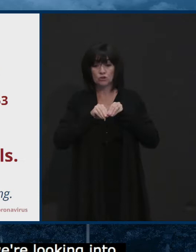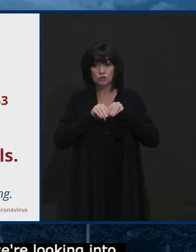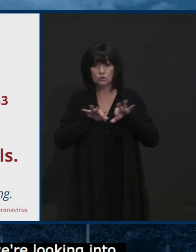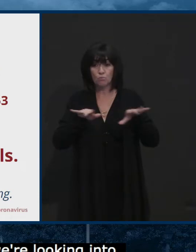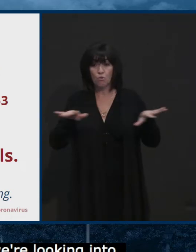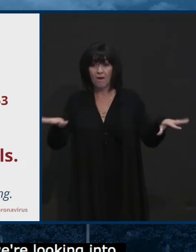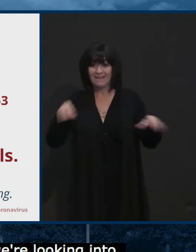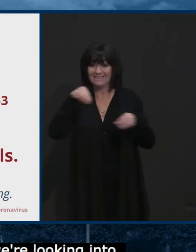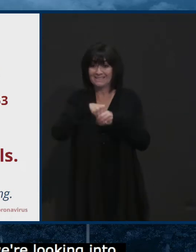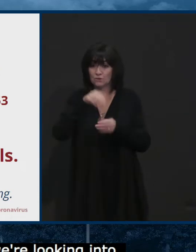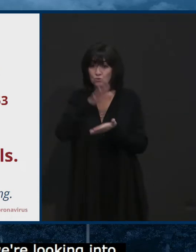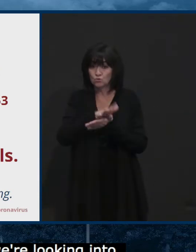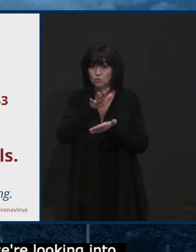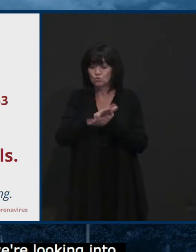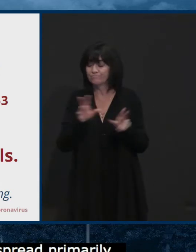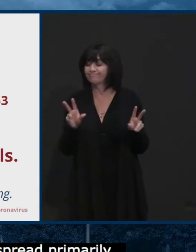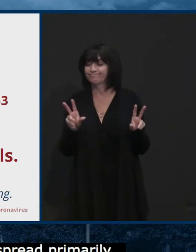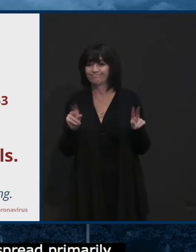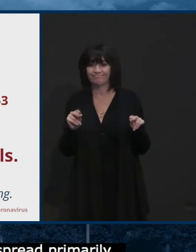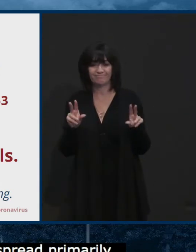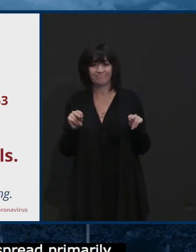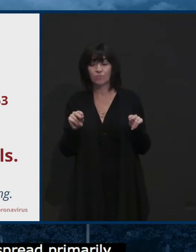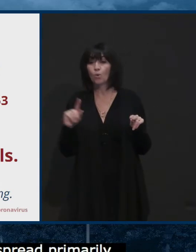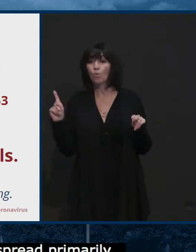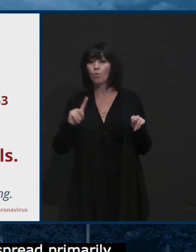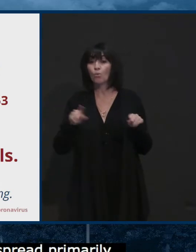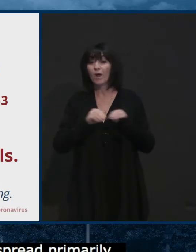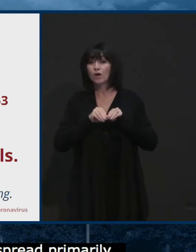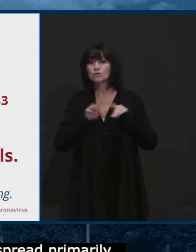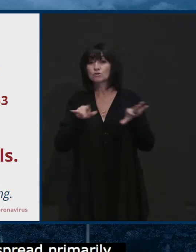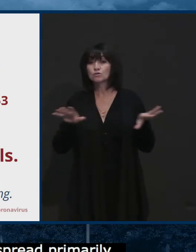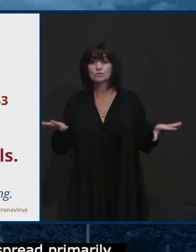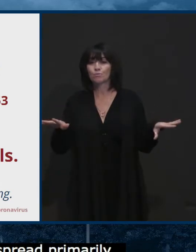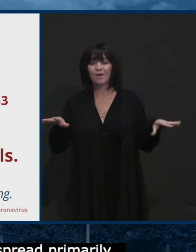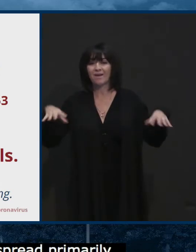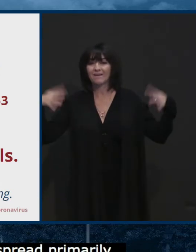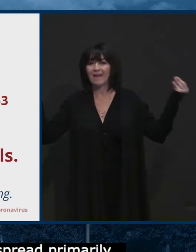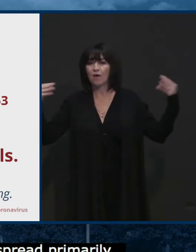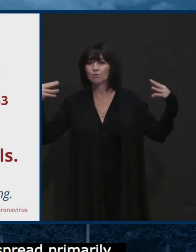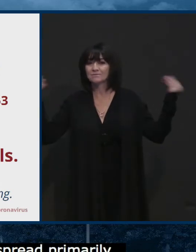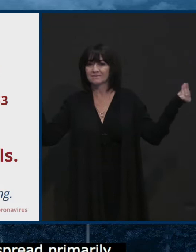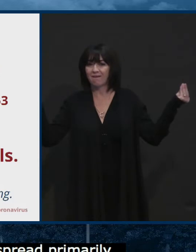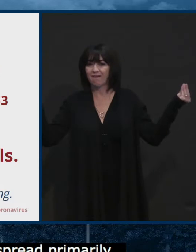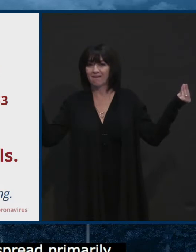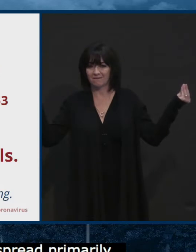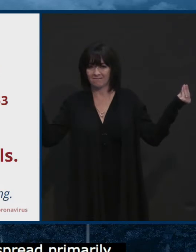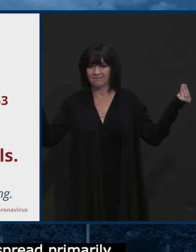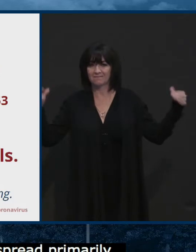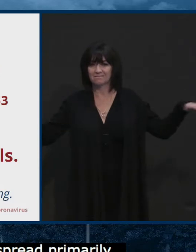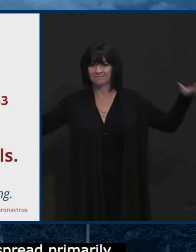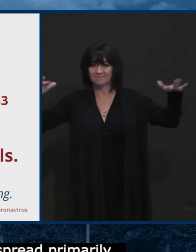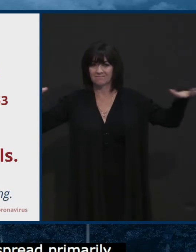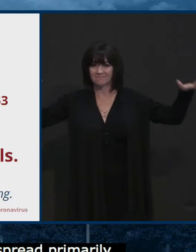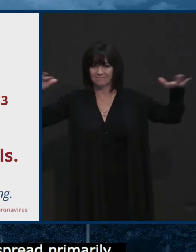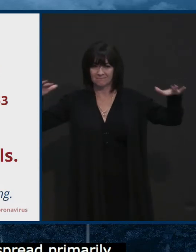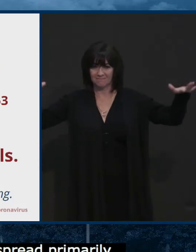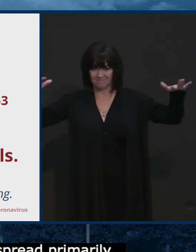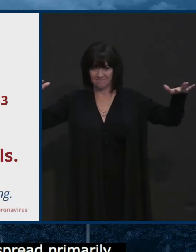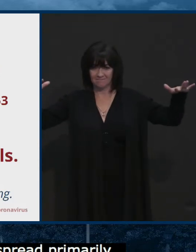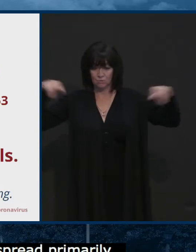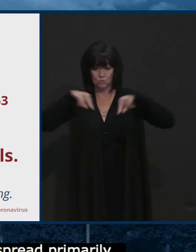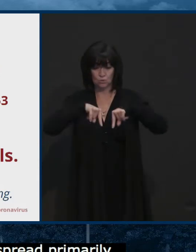really occurring external to the schools. So the spread is really happening outside the